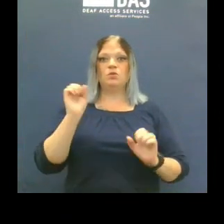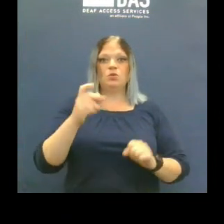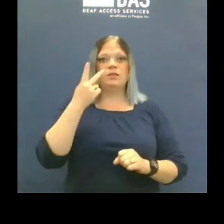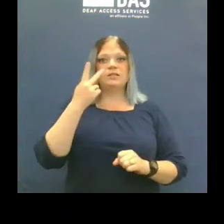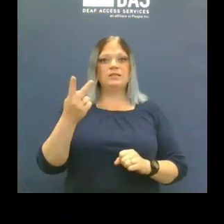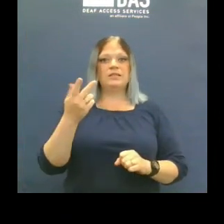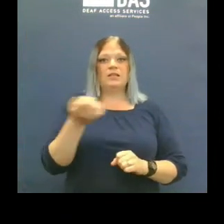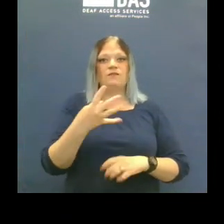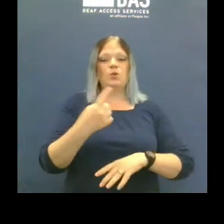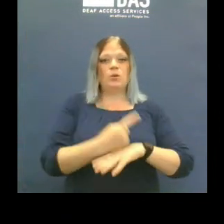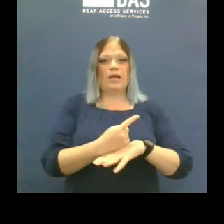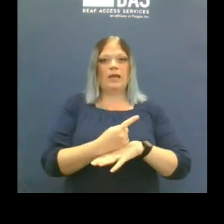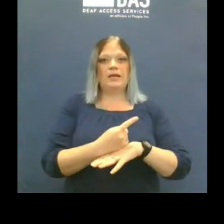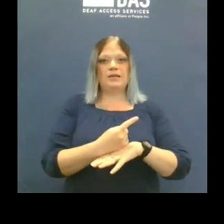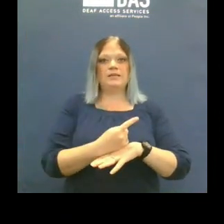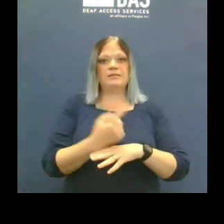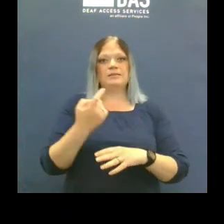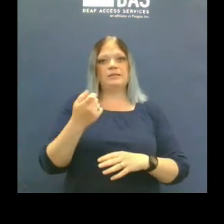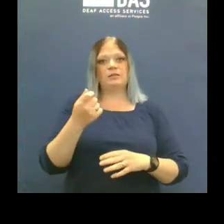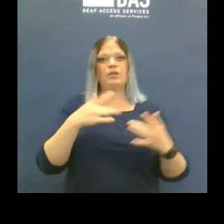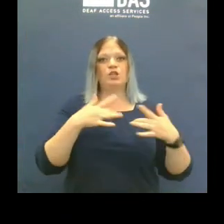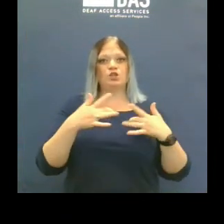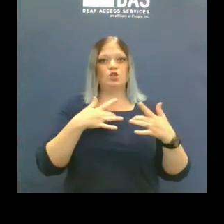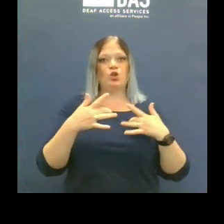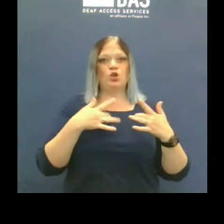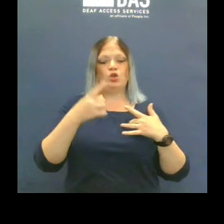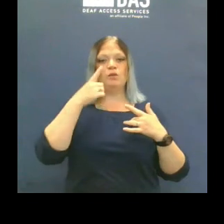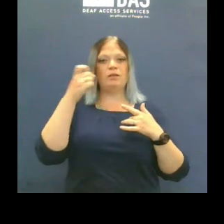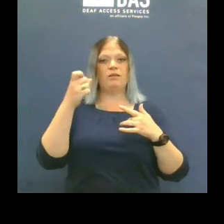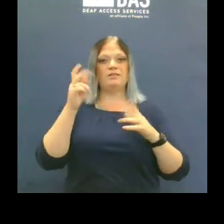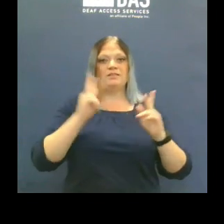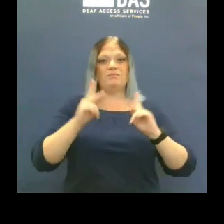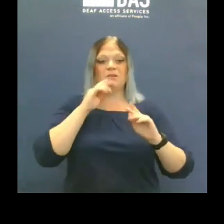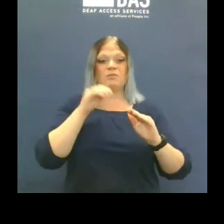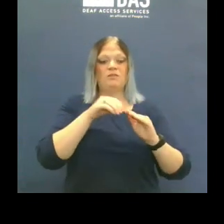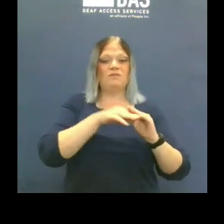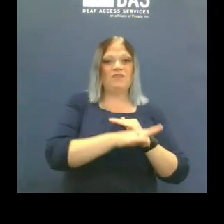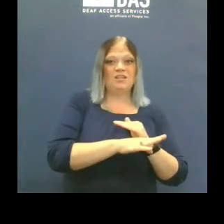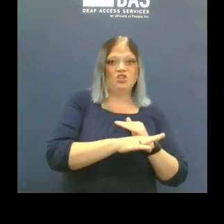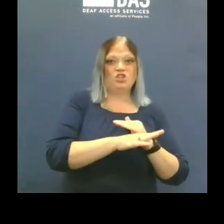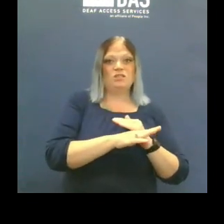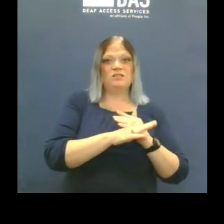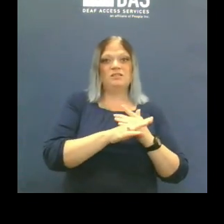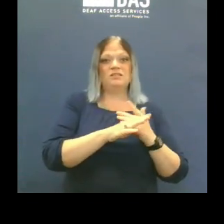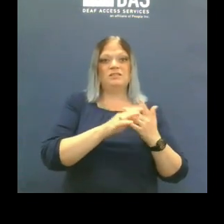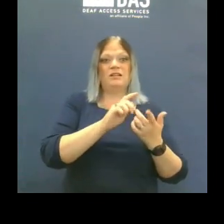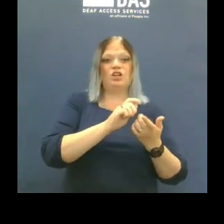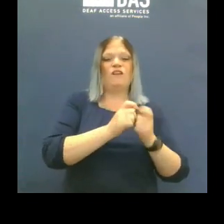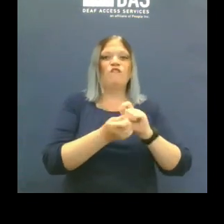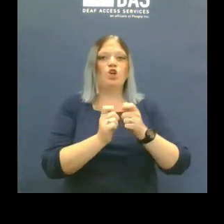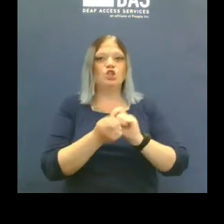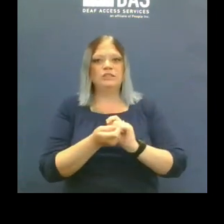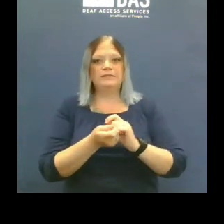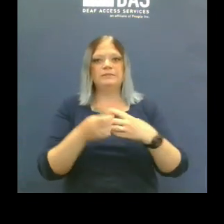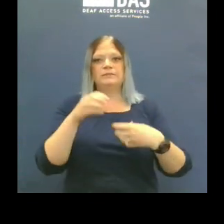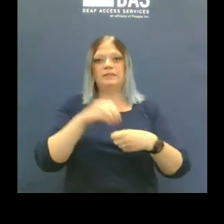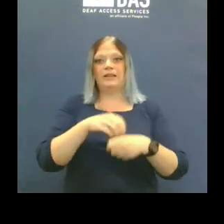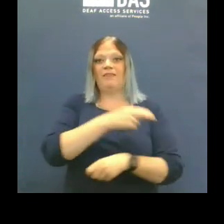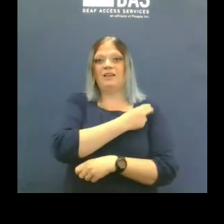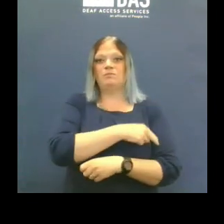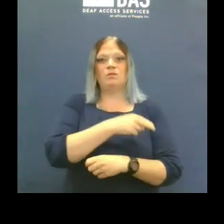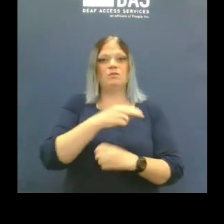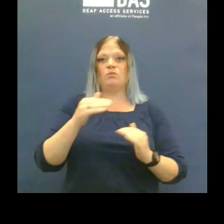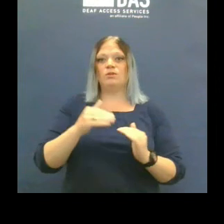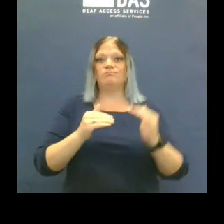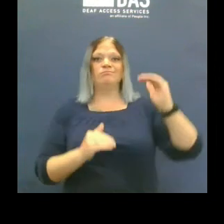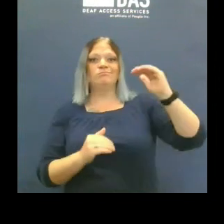past few days, we're a little bit concerned because the admissions and the conversions for COVID-19 in the hospitals were greater than